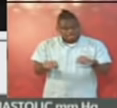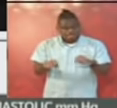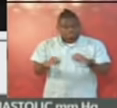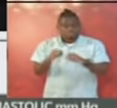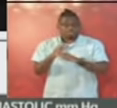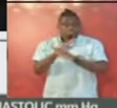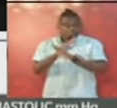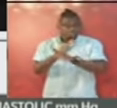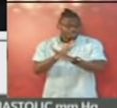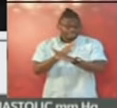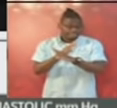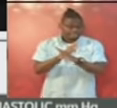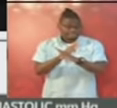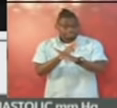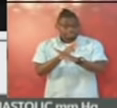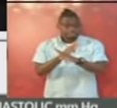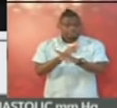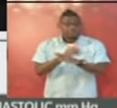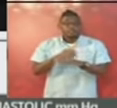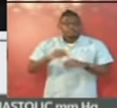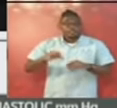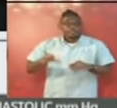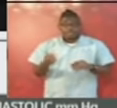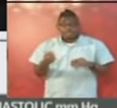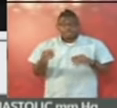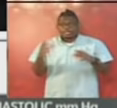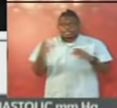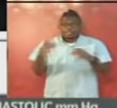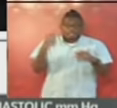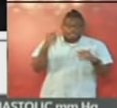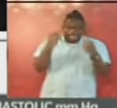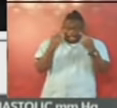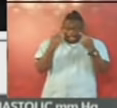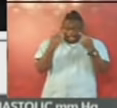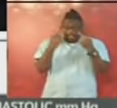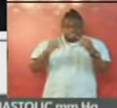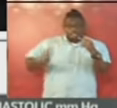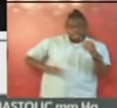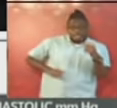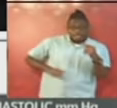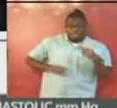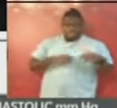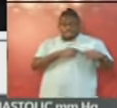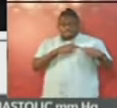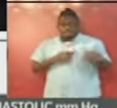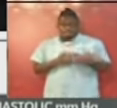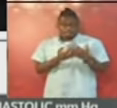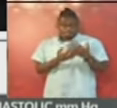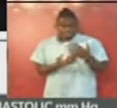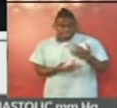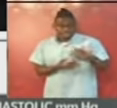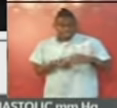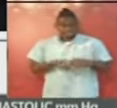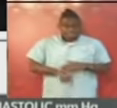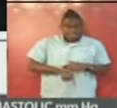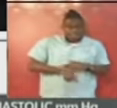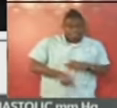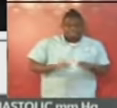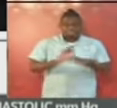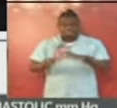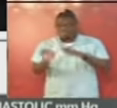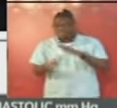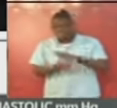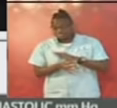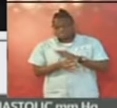talking about damage to the eyes, the kidneys, the brain, the heart, the blood vessels to the legs, and it's known as a silent